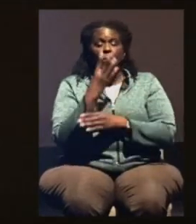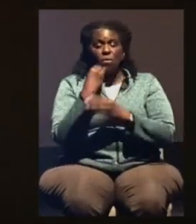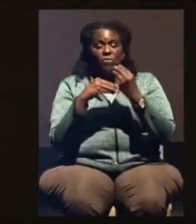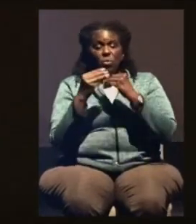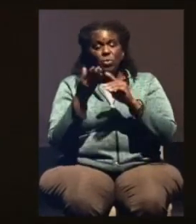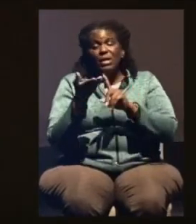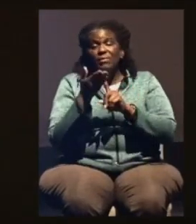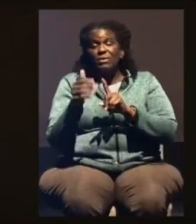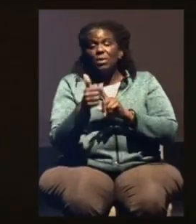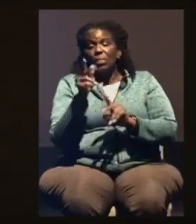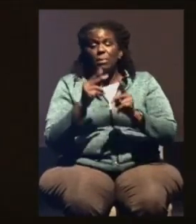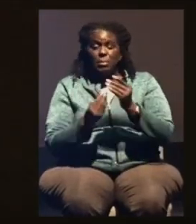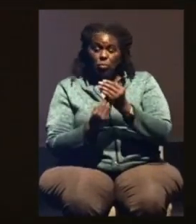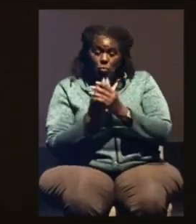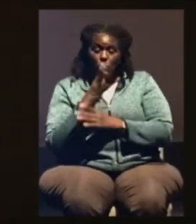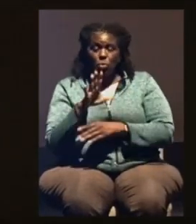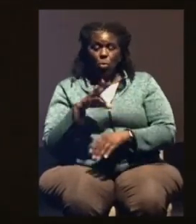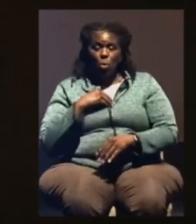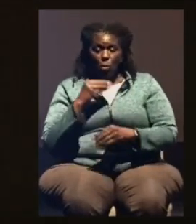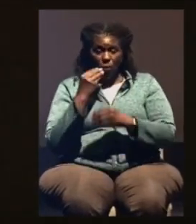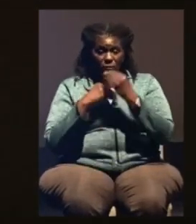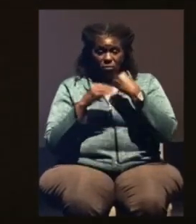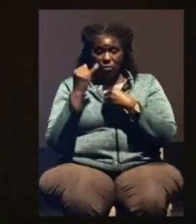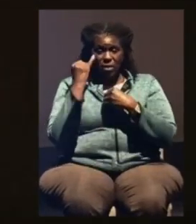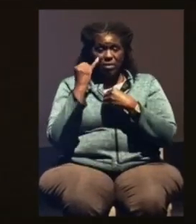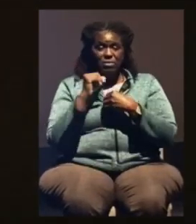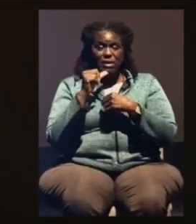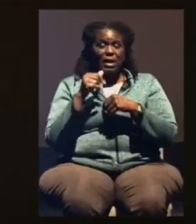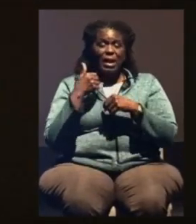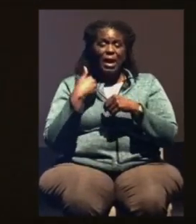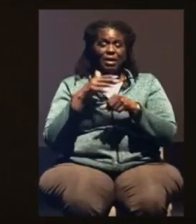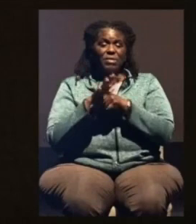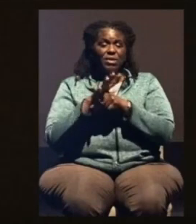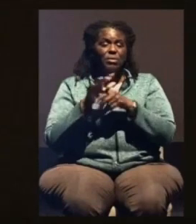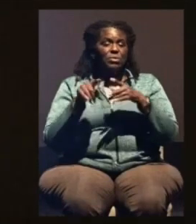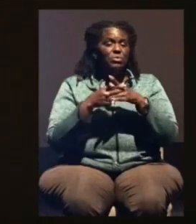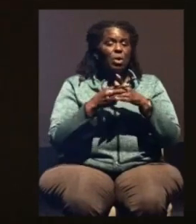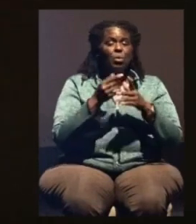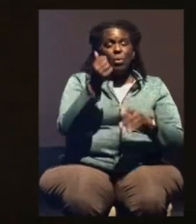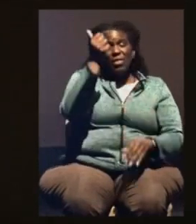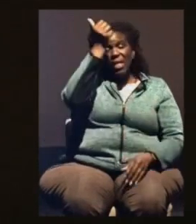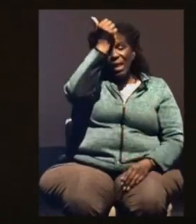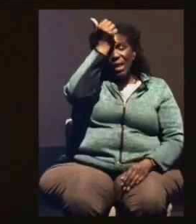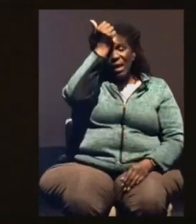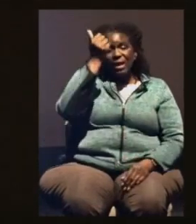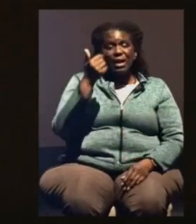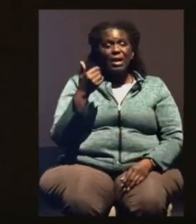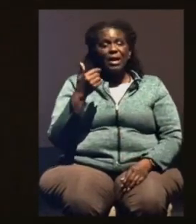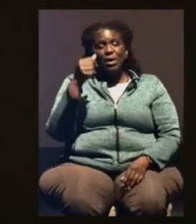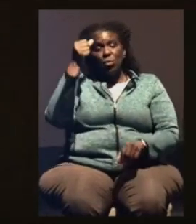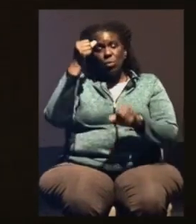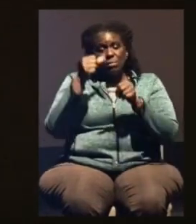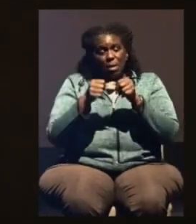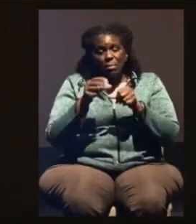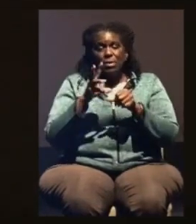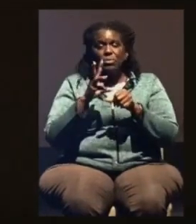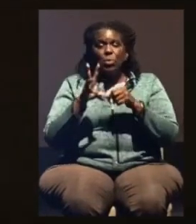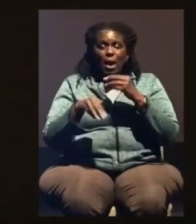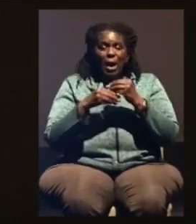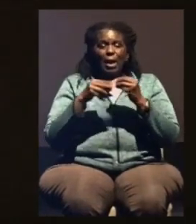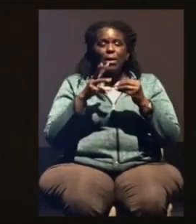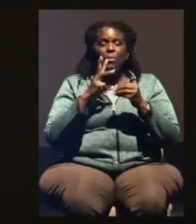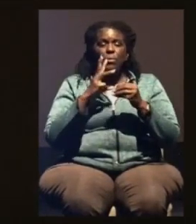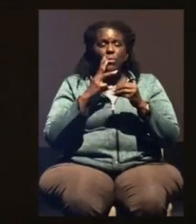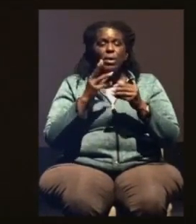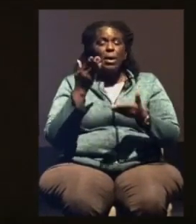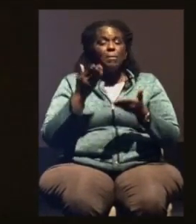convince others to do that as well. If you don't have space, you can start with lettuce in a pot on your windowsill. You just have to remember to water it. And